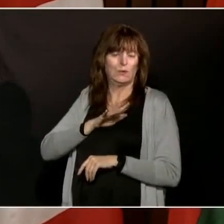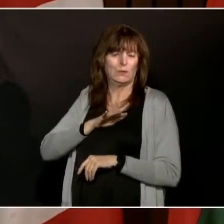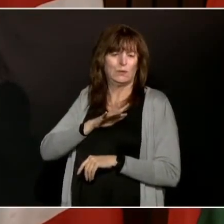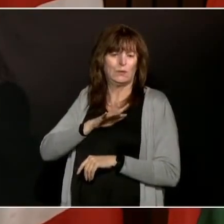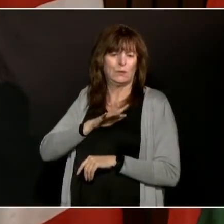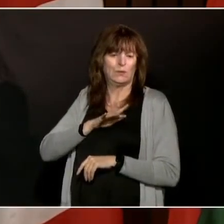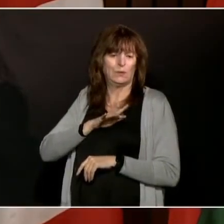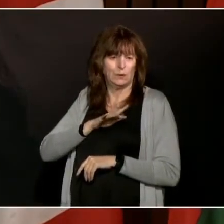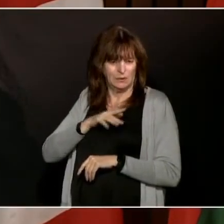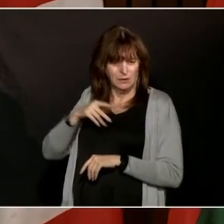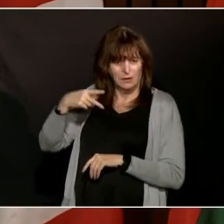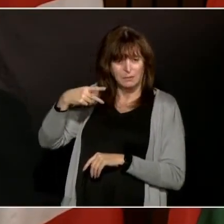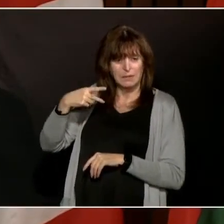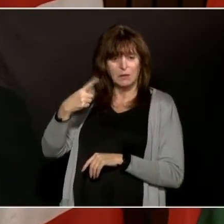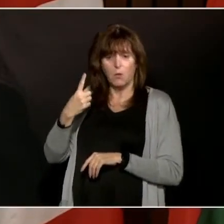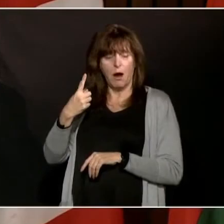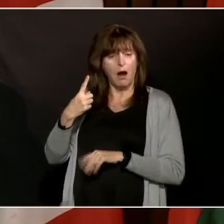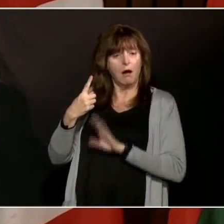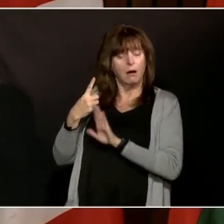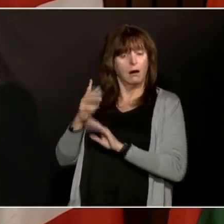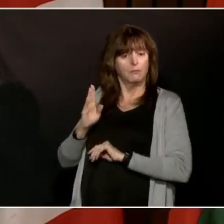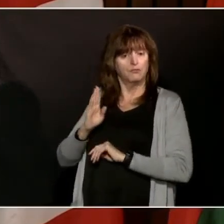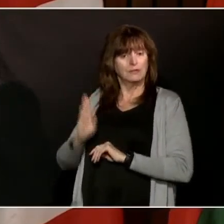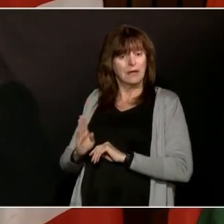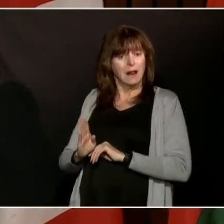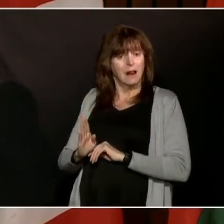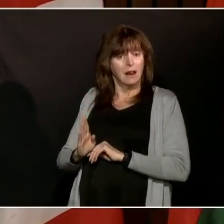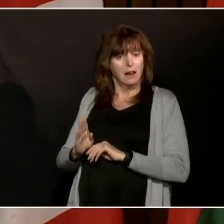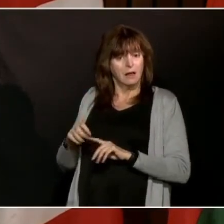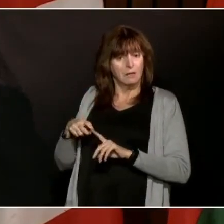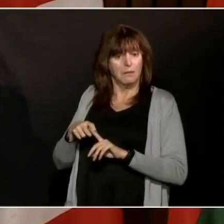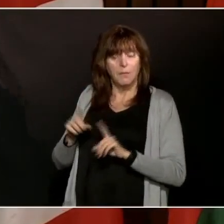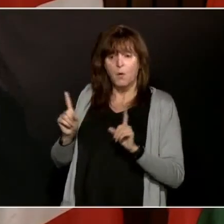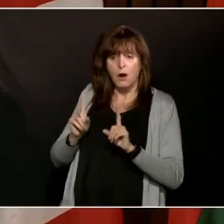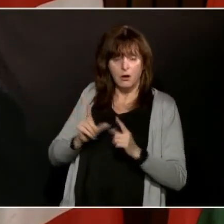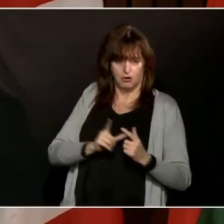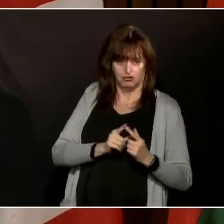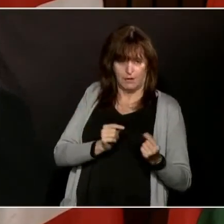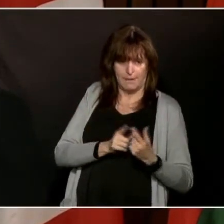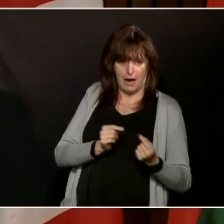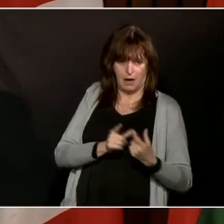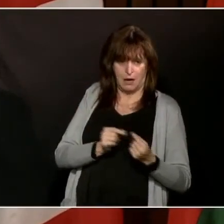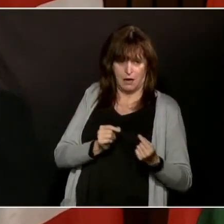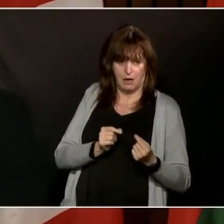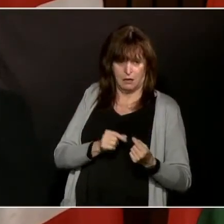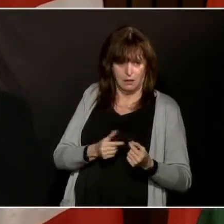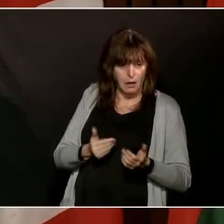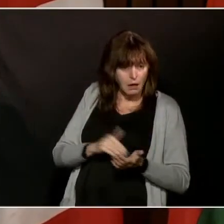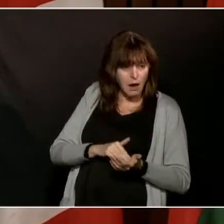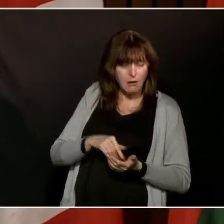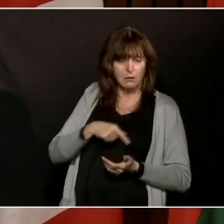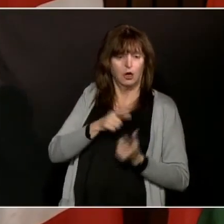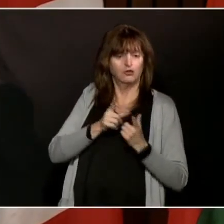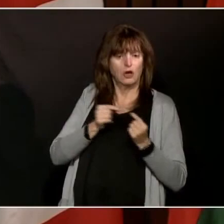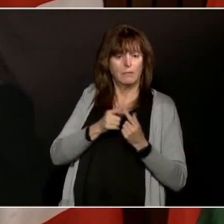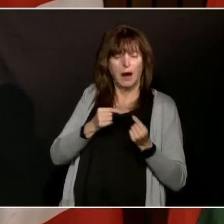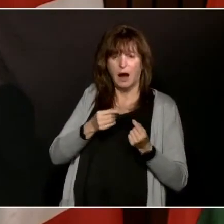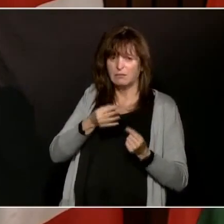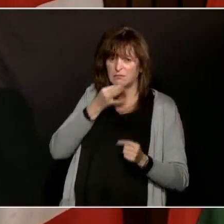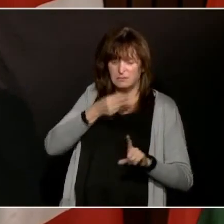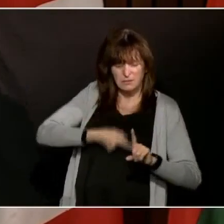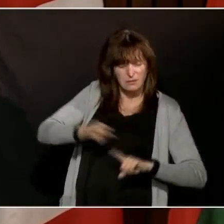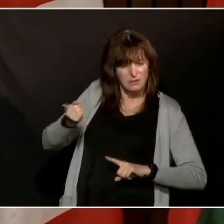lineage was identified in Japan, which again has a very robust sequencing ability. I think it's an interesting question